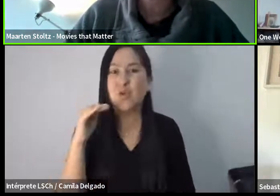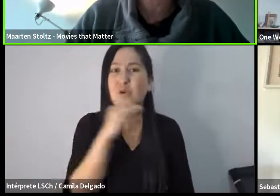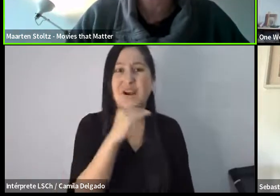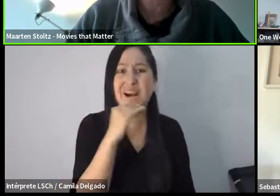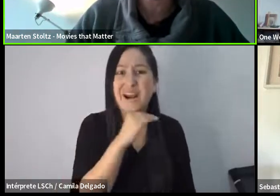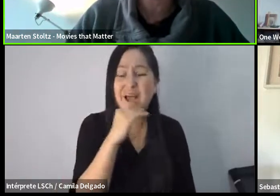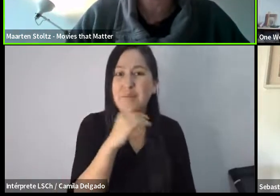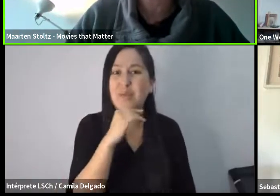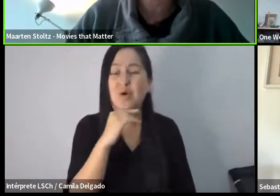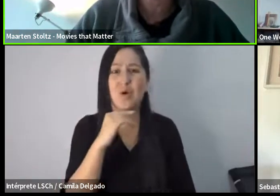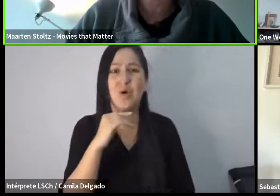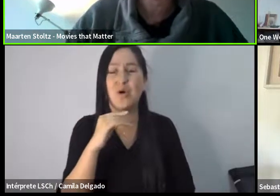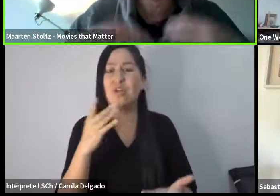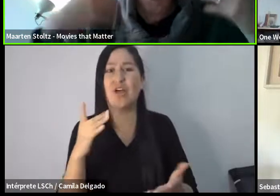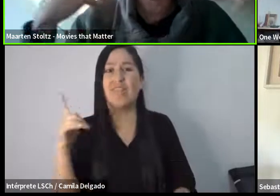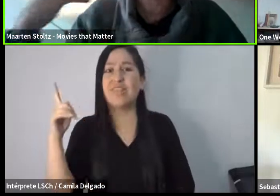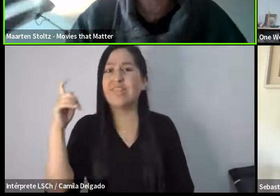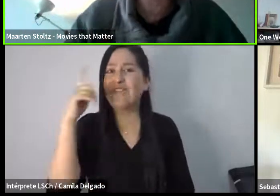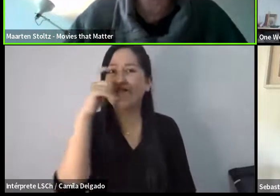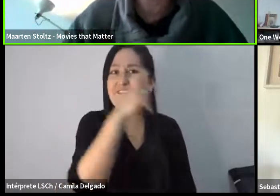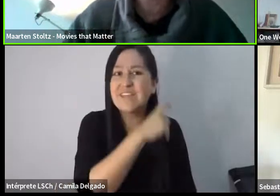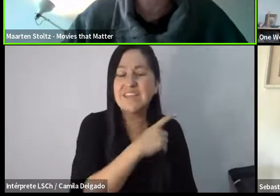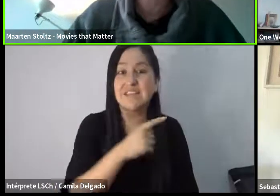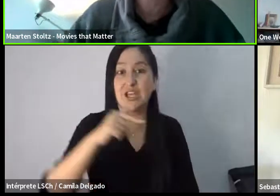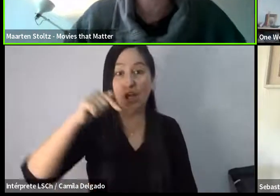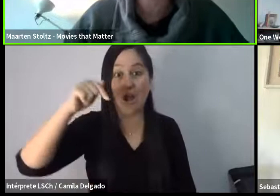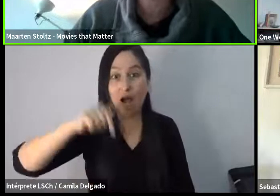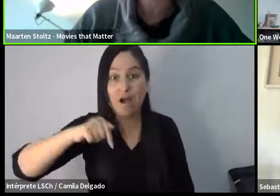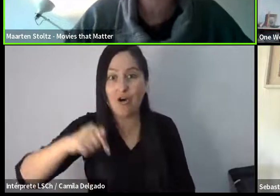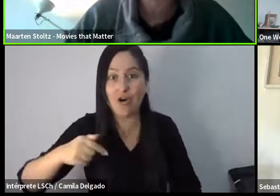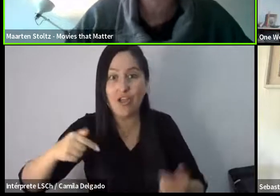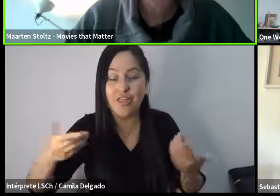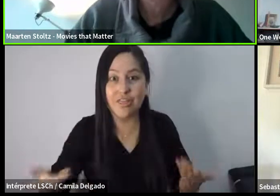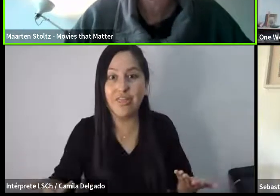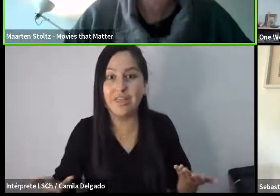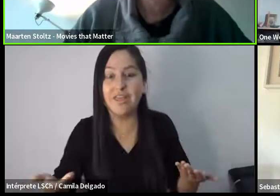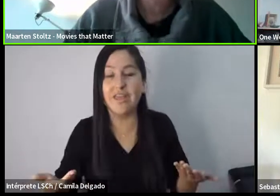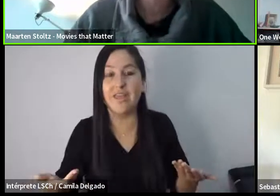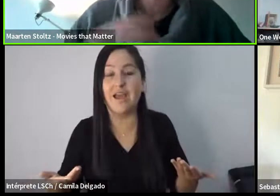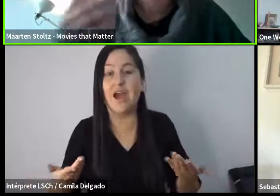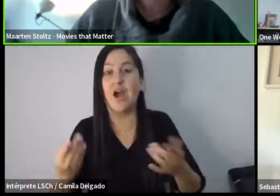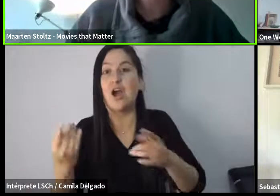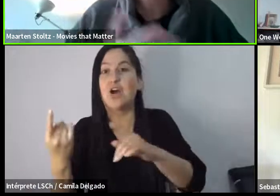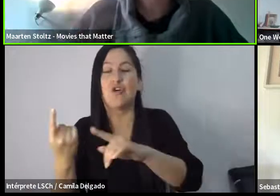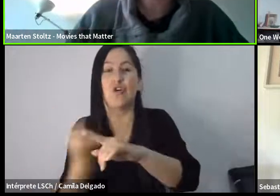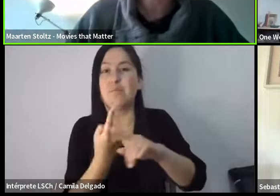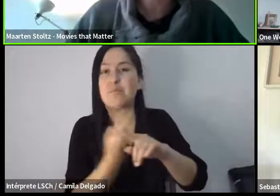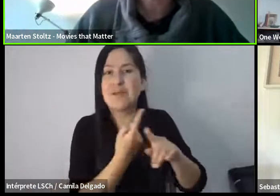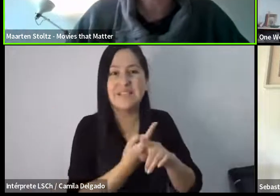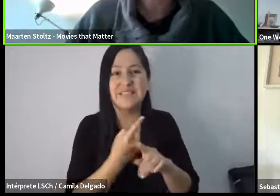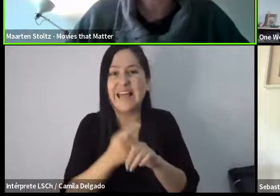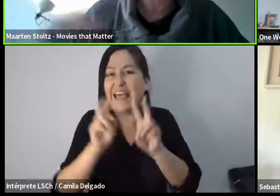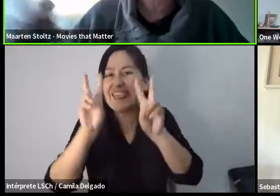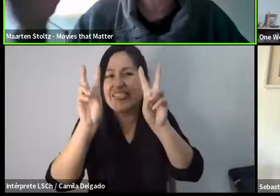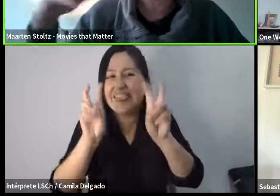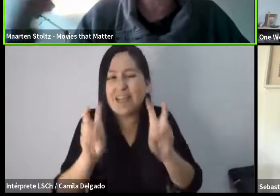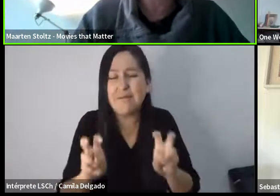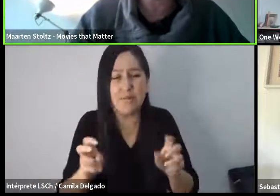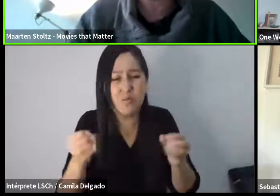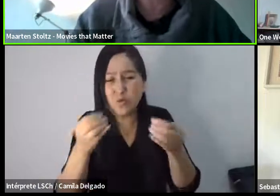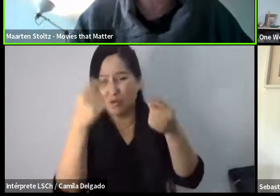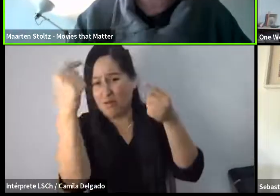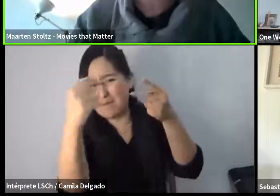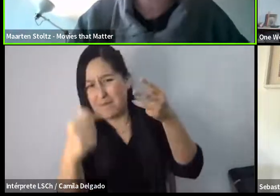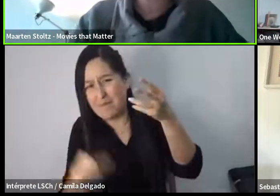to really go into depth, really go into detail on a certain topic. And television is also a fast medium. And I think,